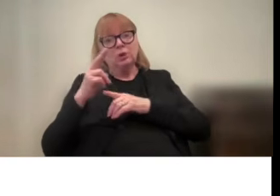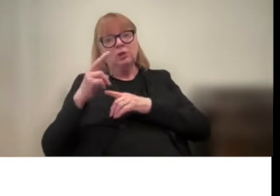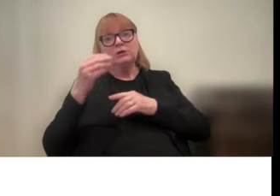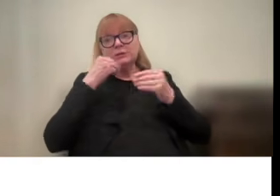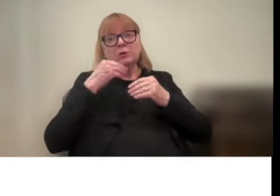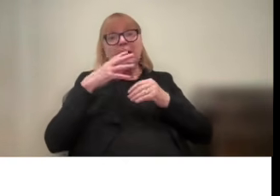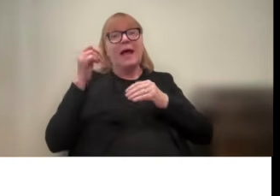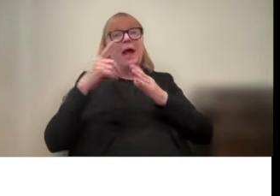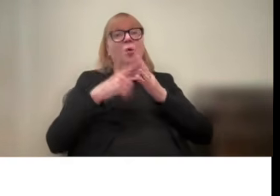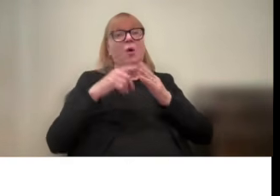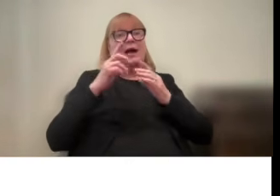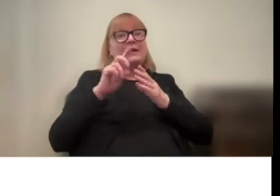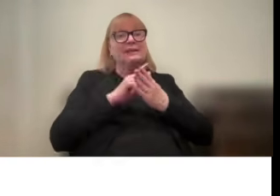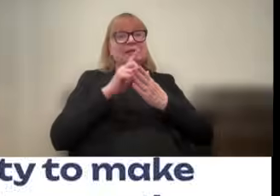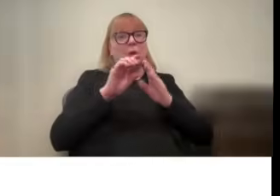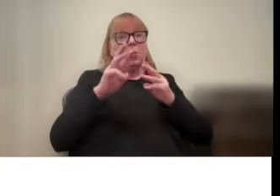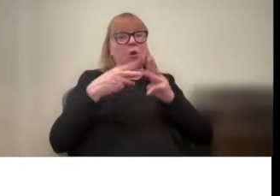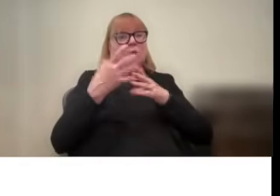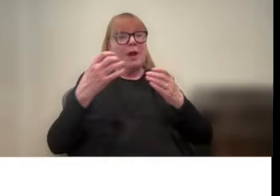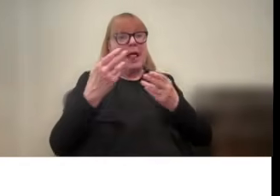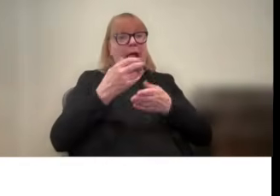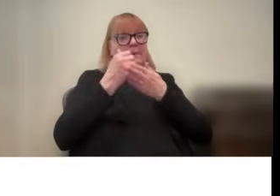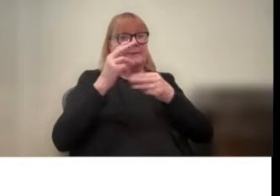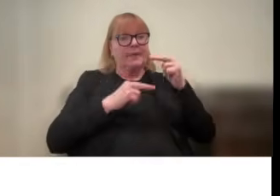that you want to help build.